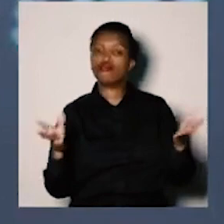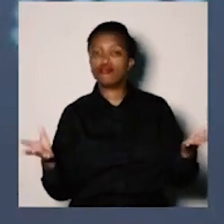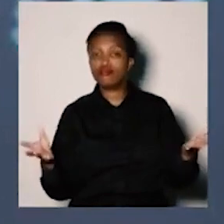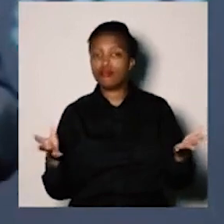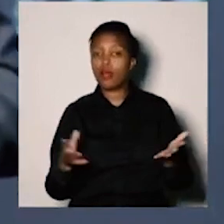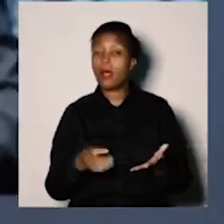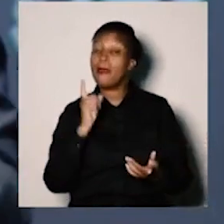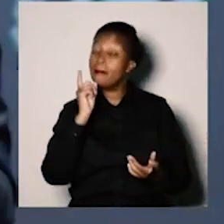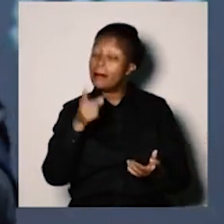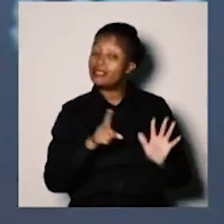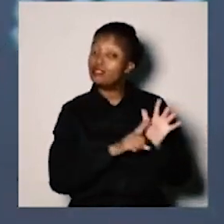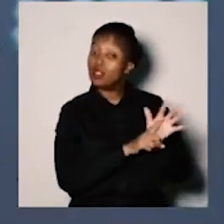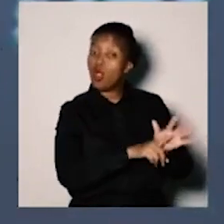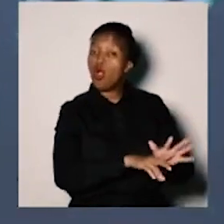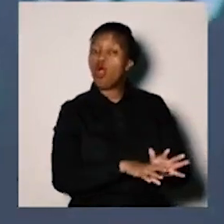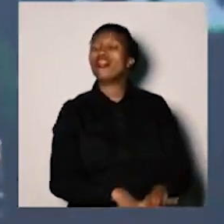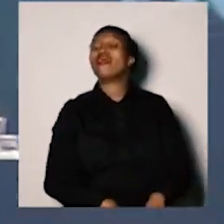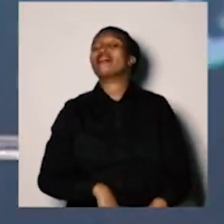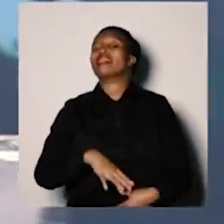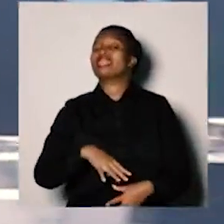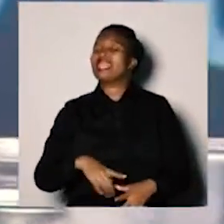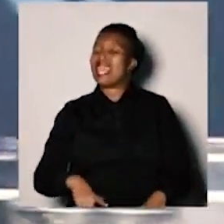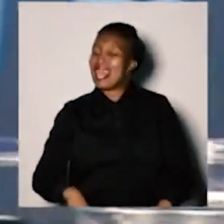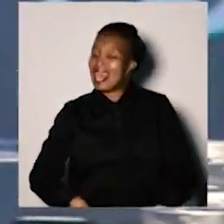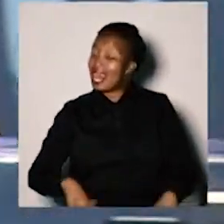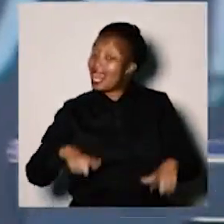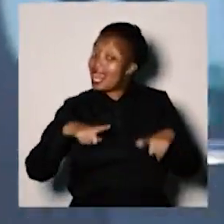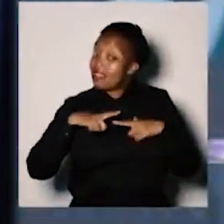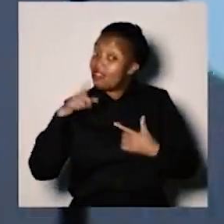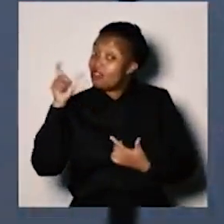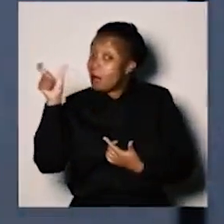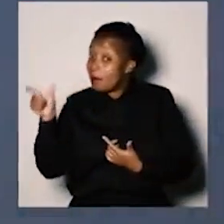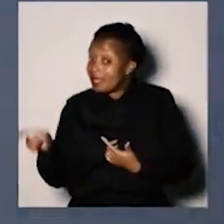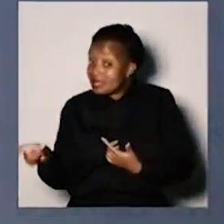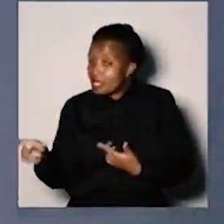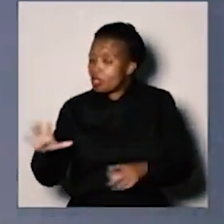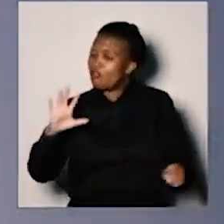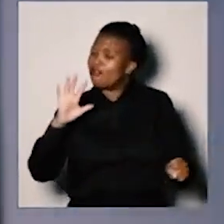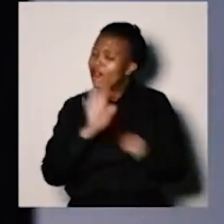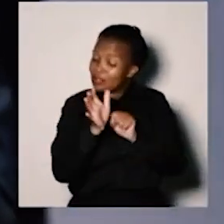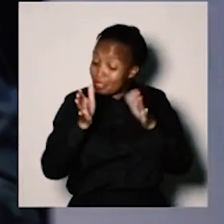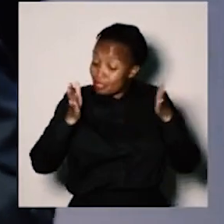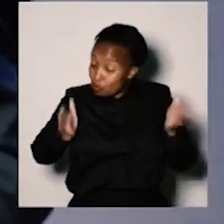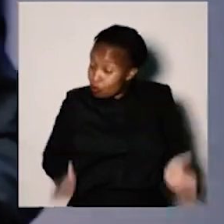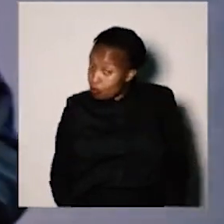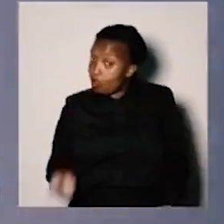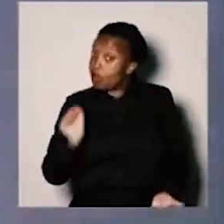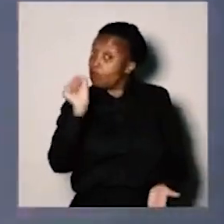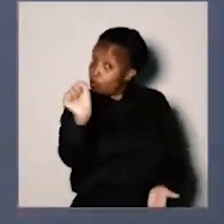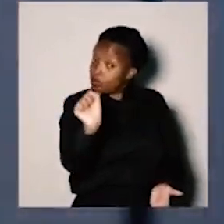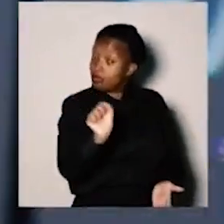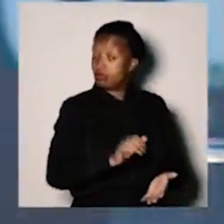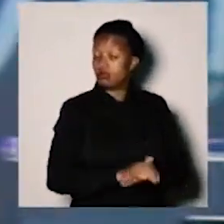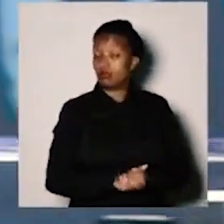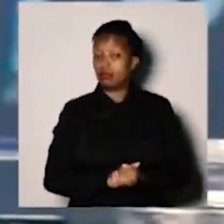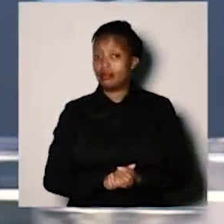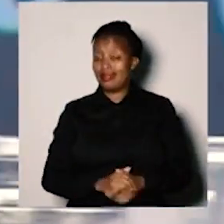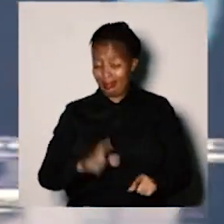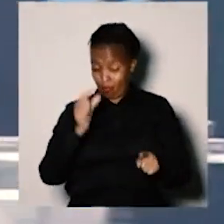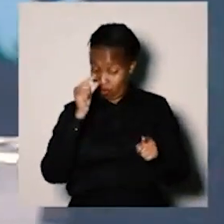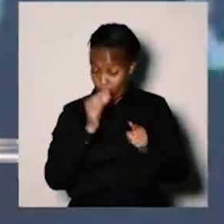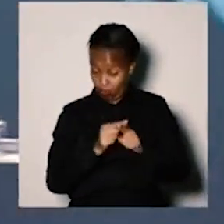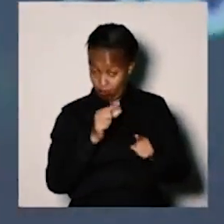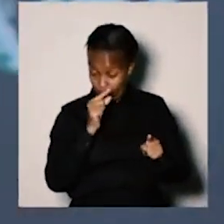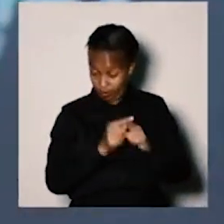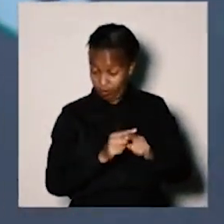it refers to the human life or the totality of your being. The core of who you are. That's the word soul.